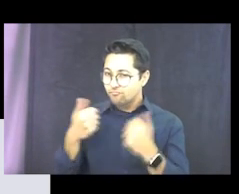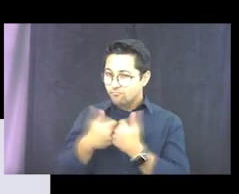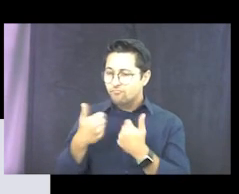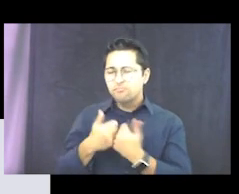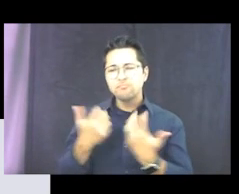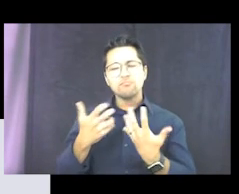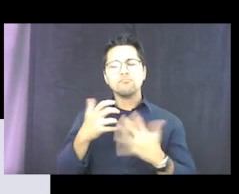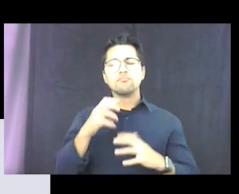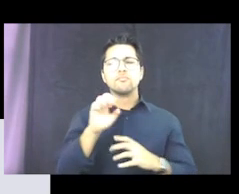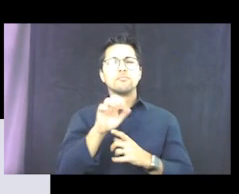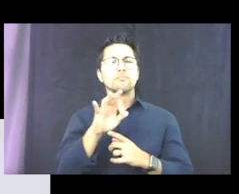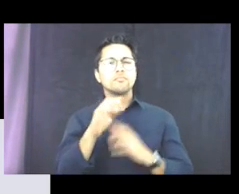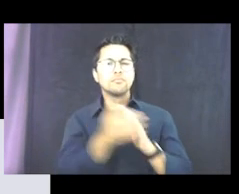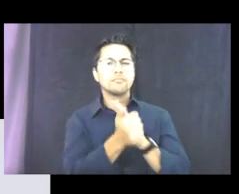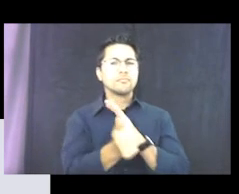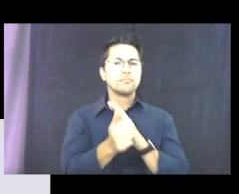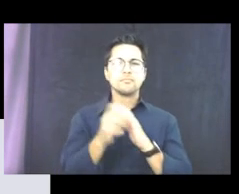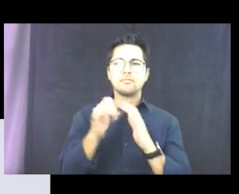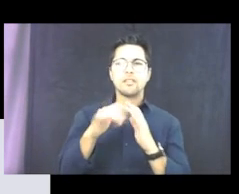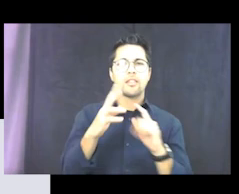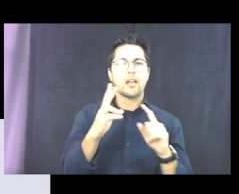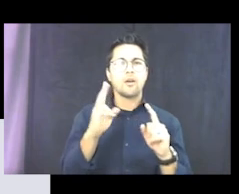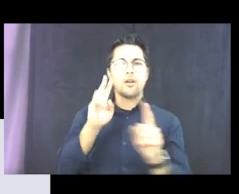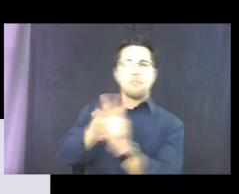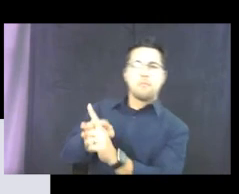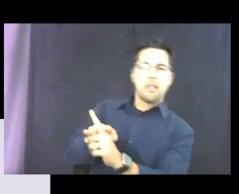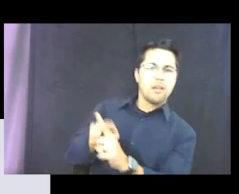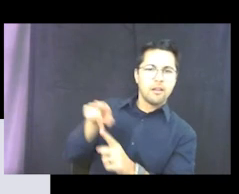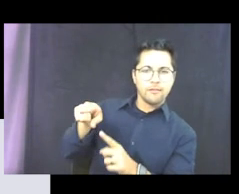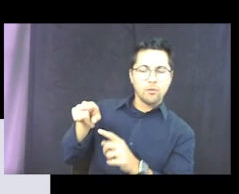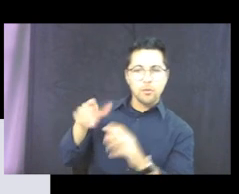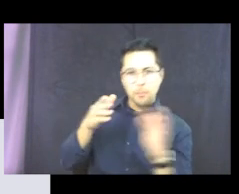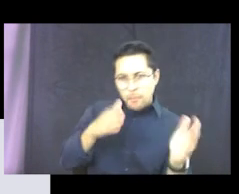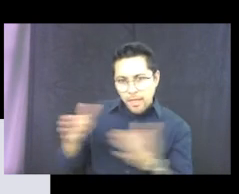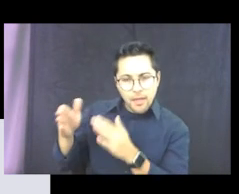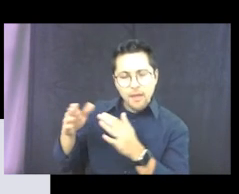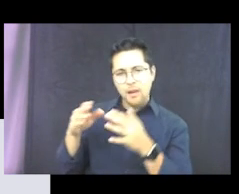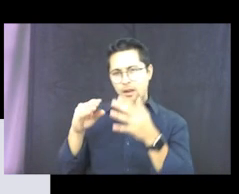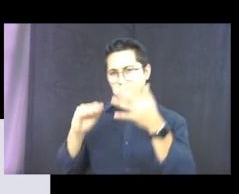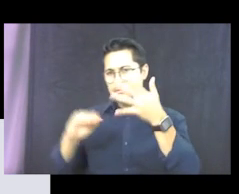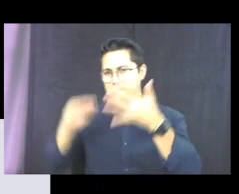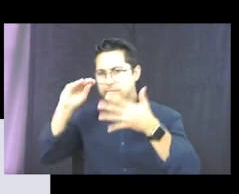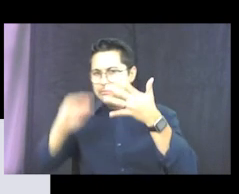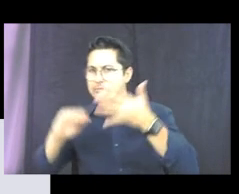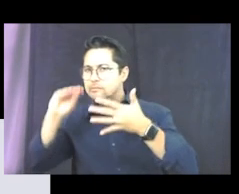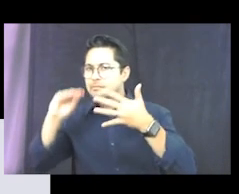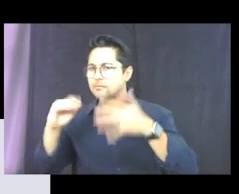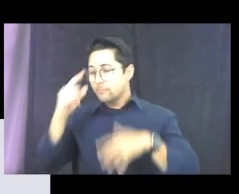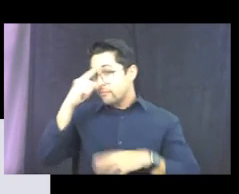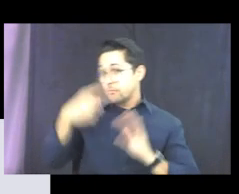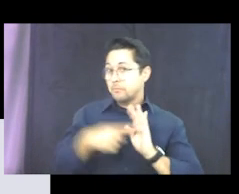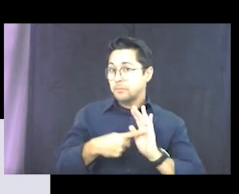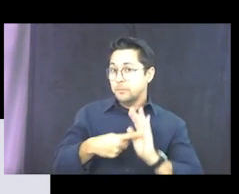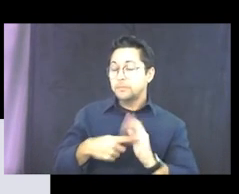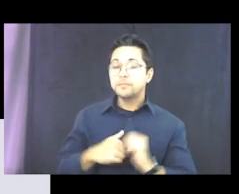executive functioning skills were being called upon for planning and prioritizing, for